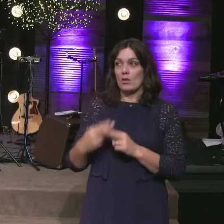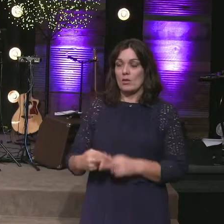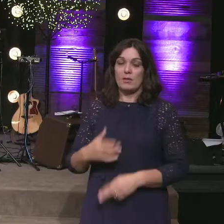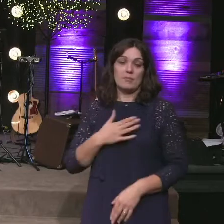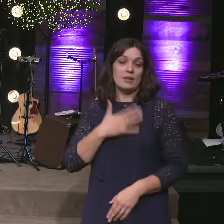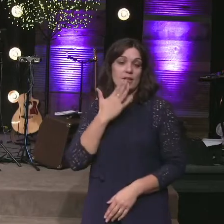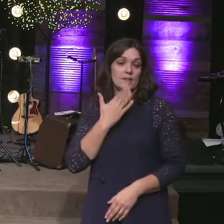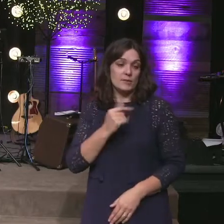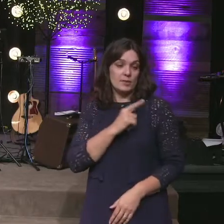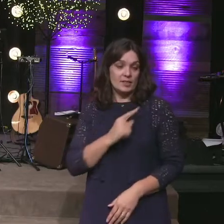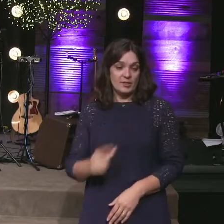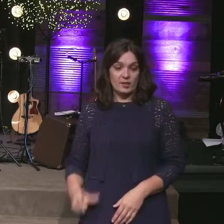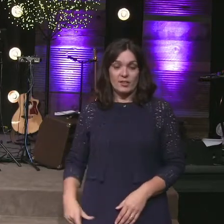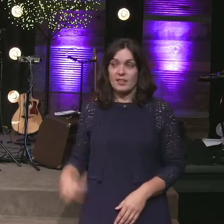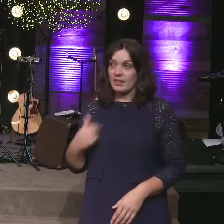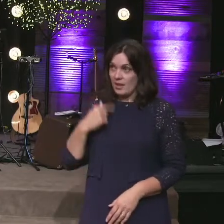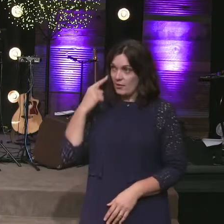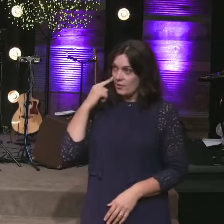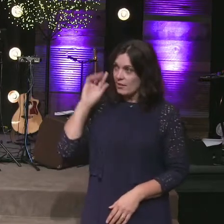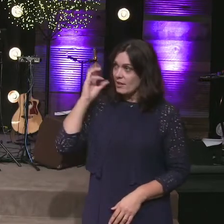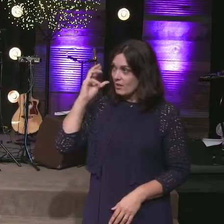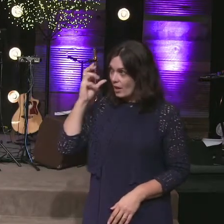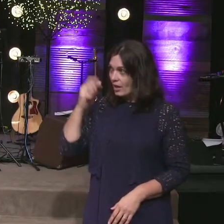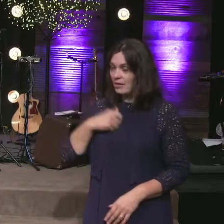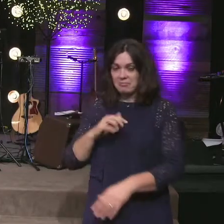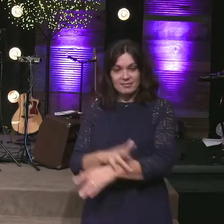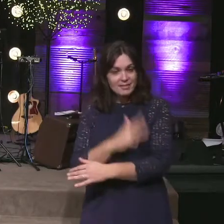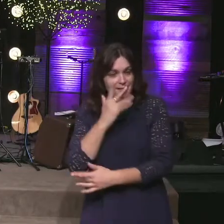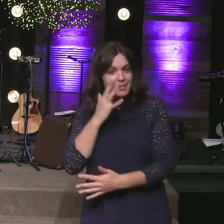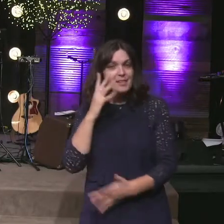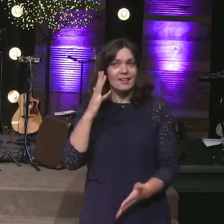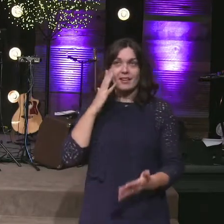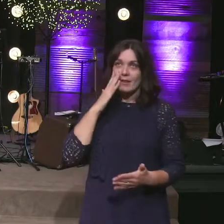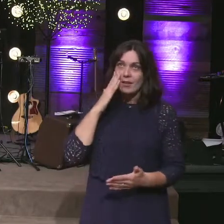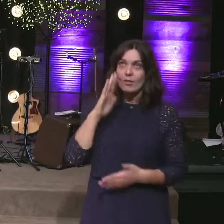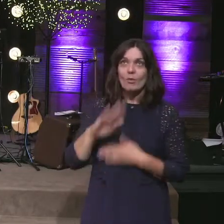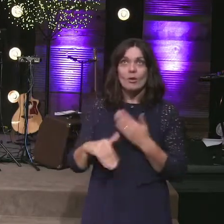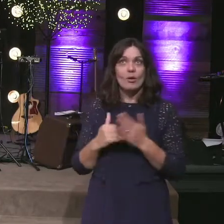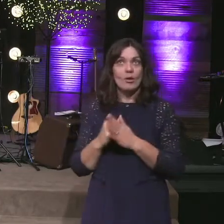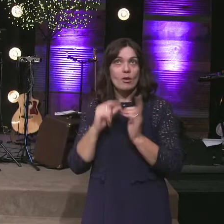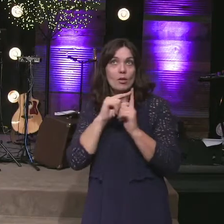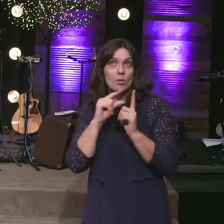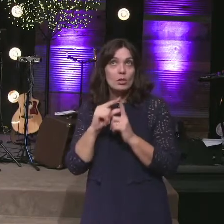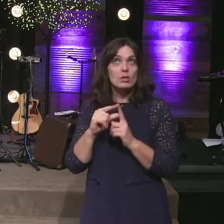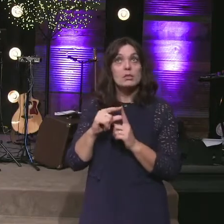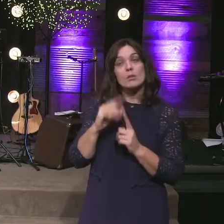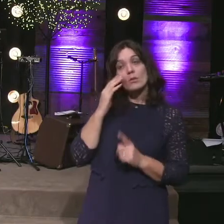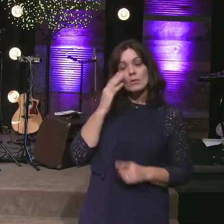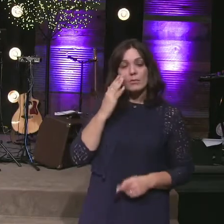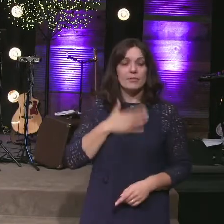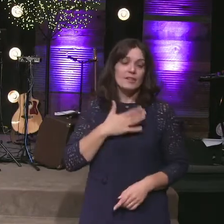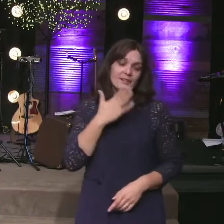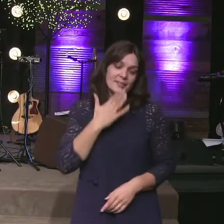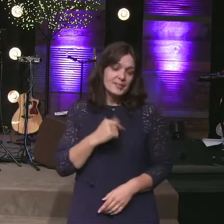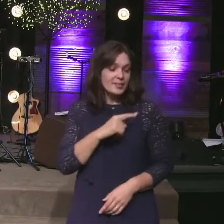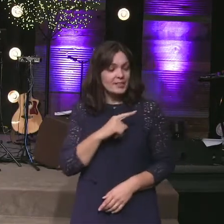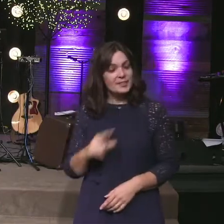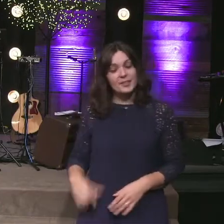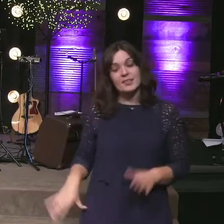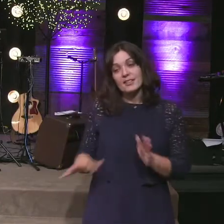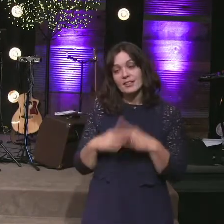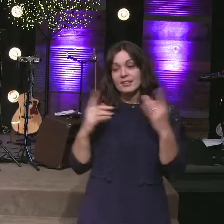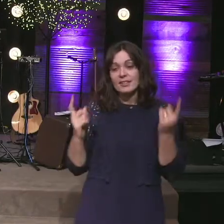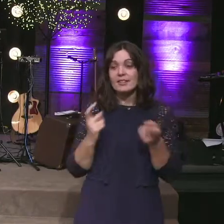heard it on the radio, and I'm singing it because I know all the words. And it goes, you know, my sweet Lord,